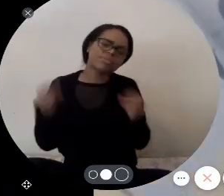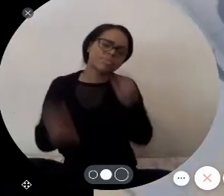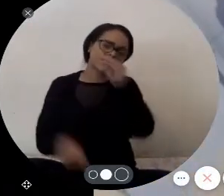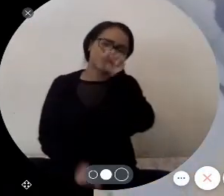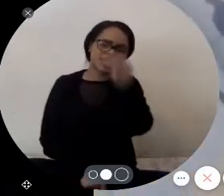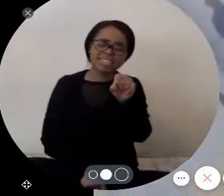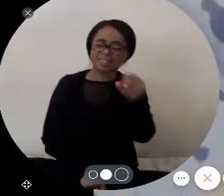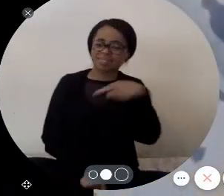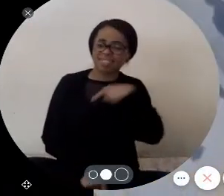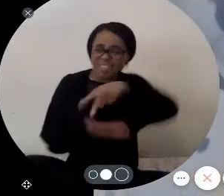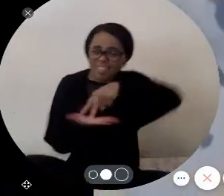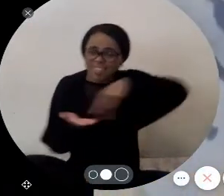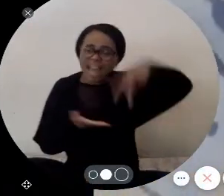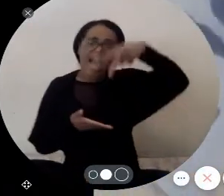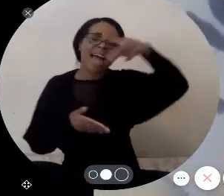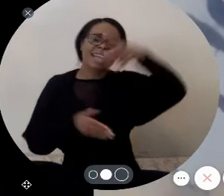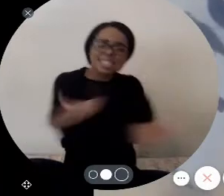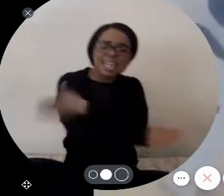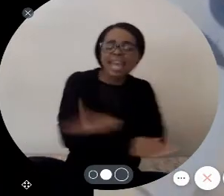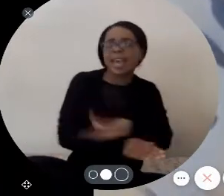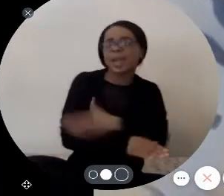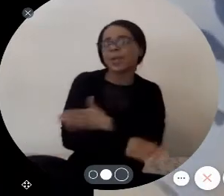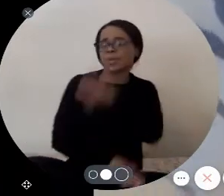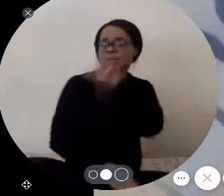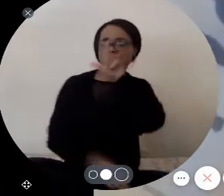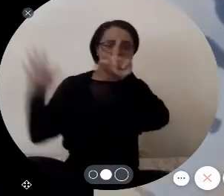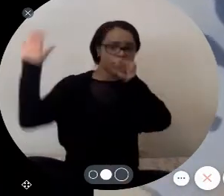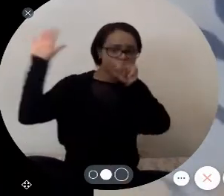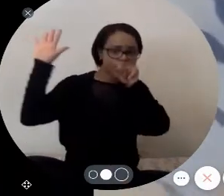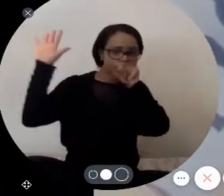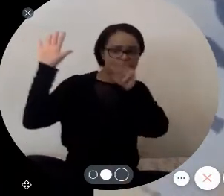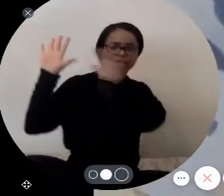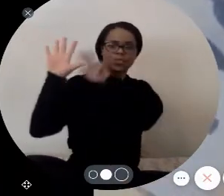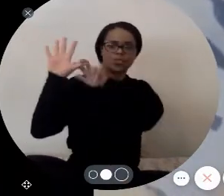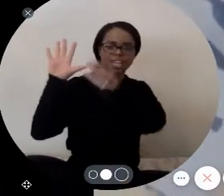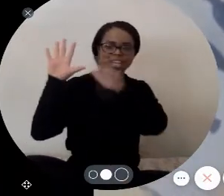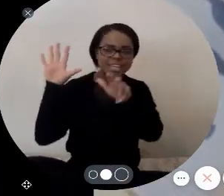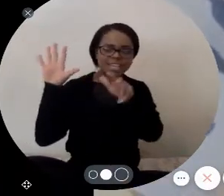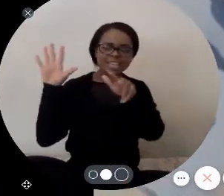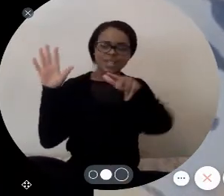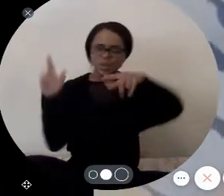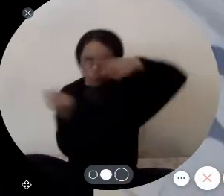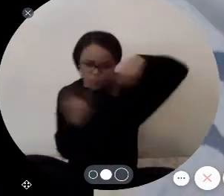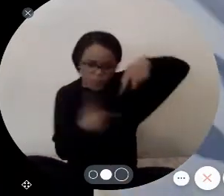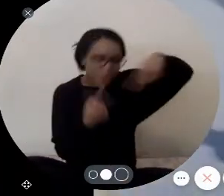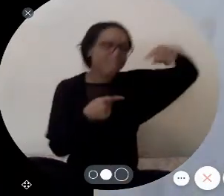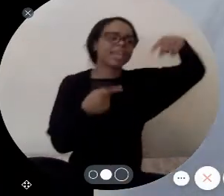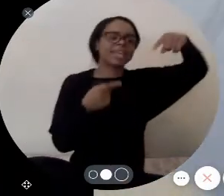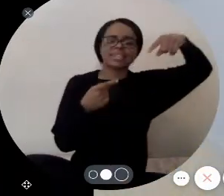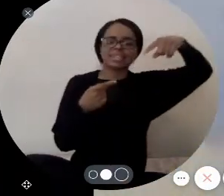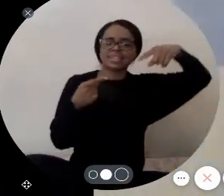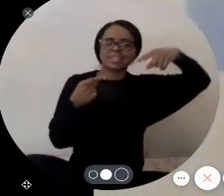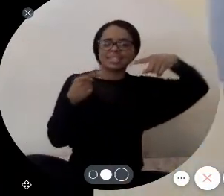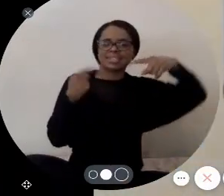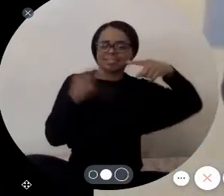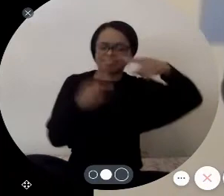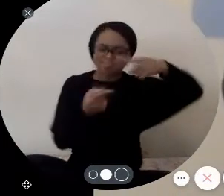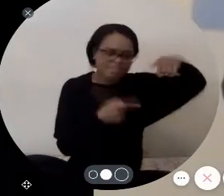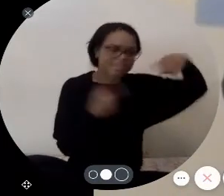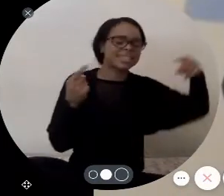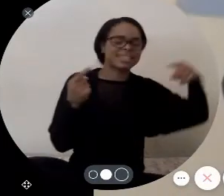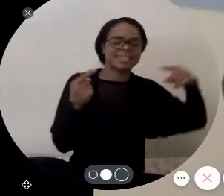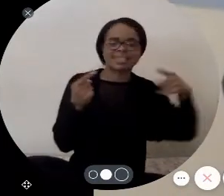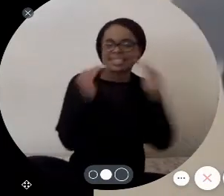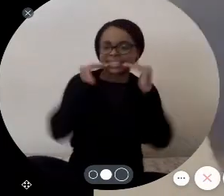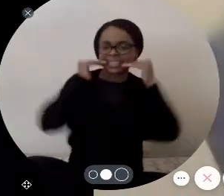didn't fly and sing with the birds in the trees. No twirling, spinning, smiling. No gliding on the breeze.